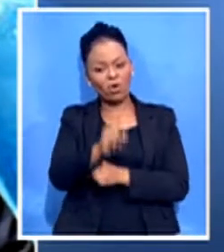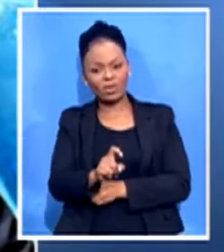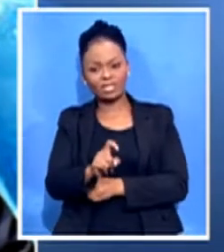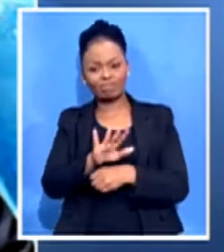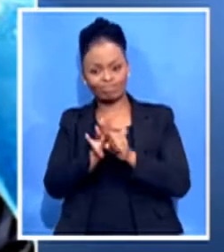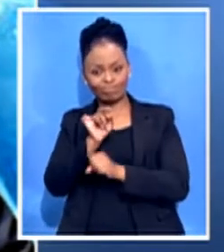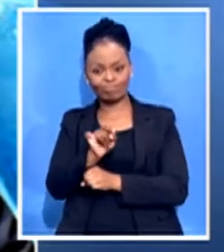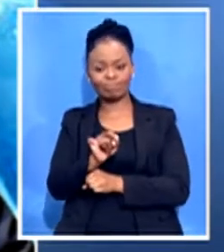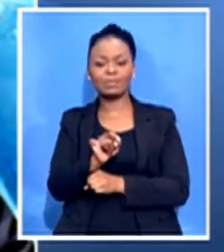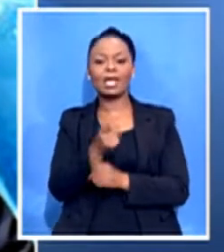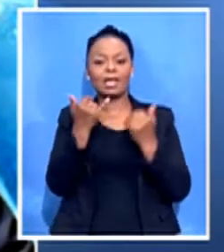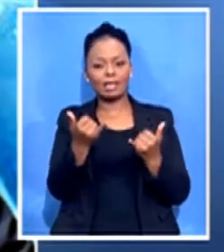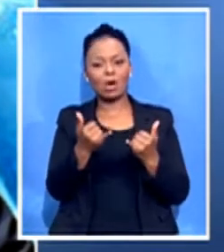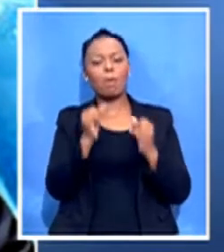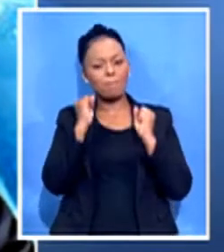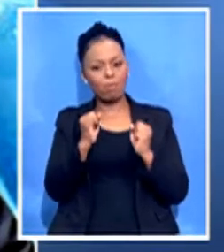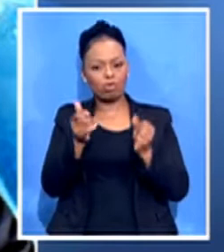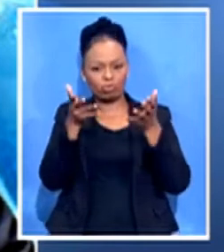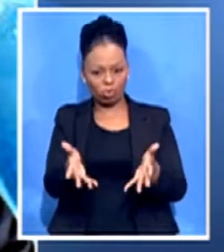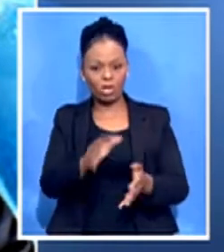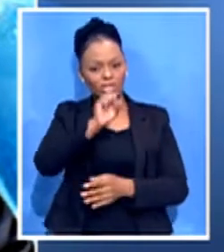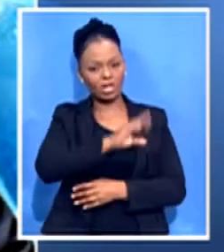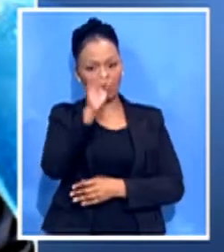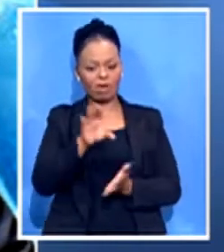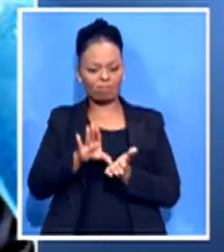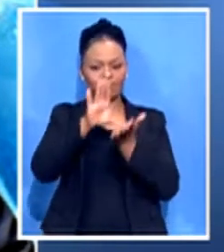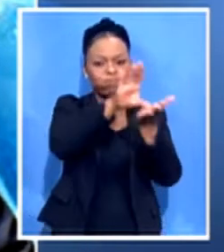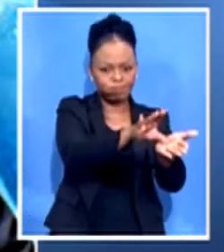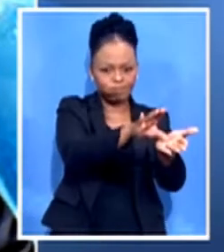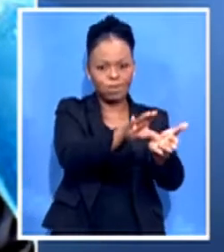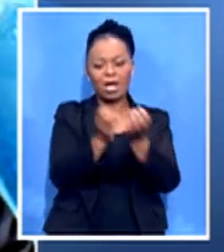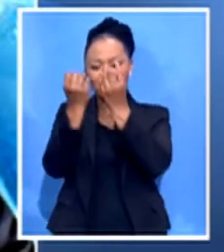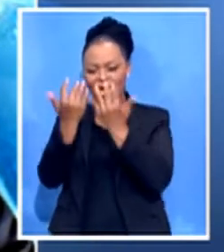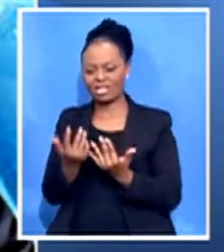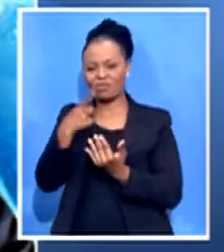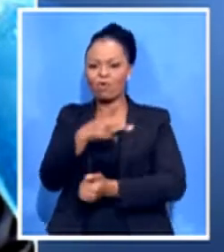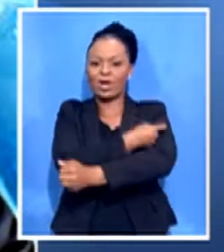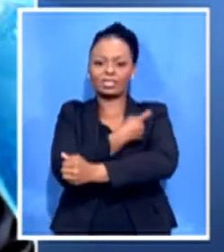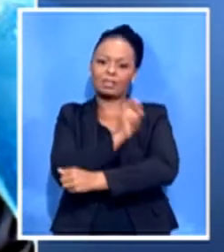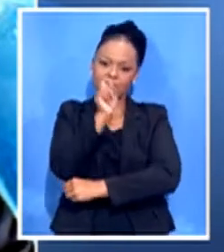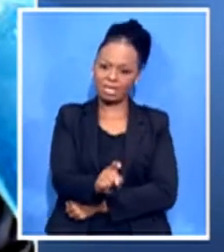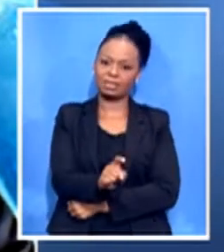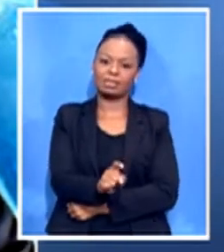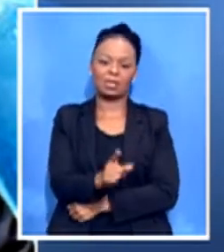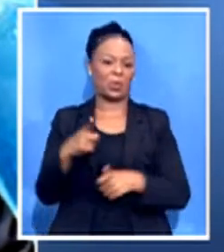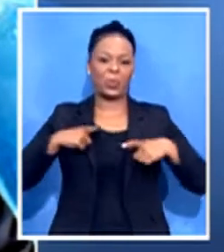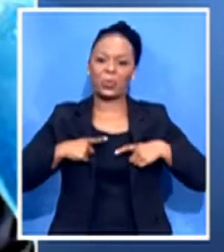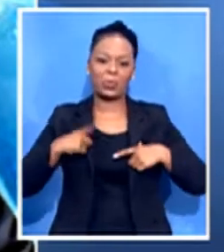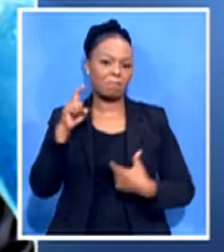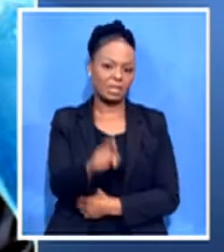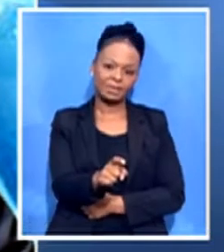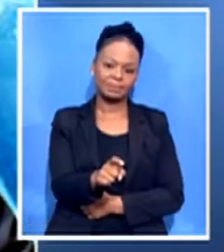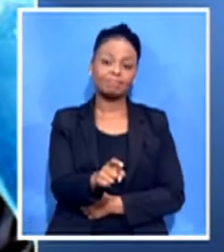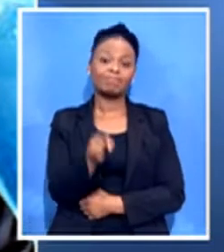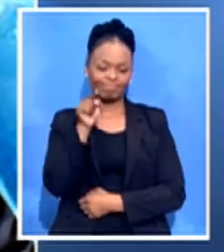out money, has to budget for these vaccines, and that has been done for the 10%